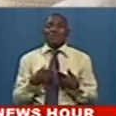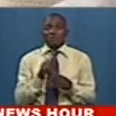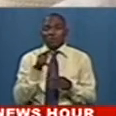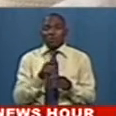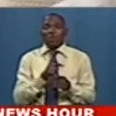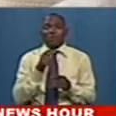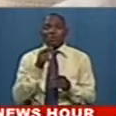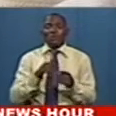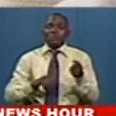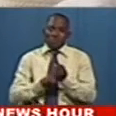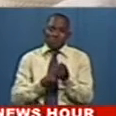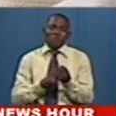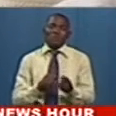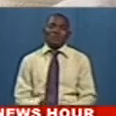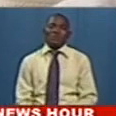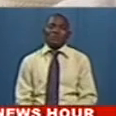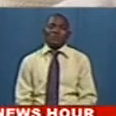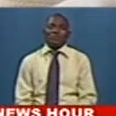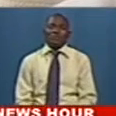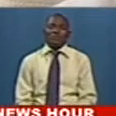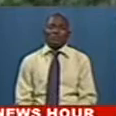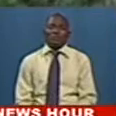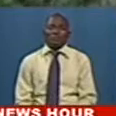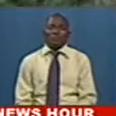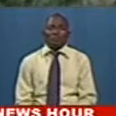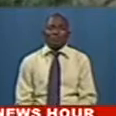athletes wholeheartedly as a token of our gratitude.